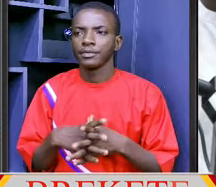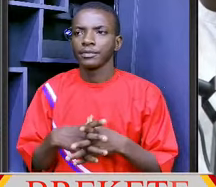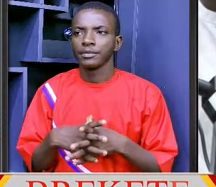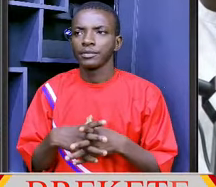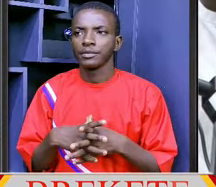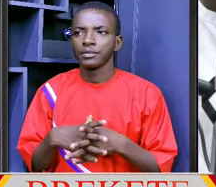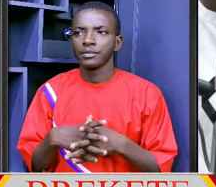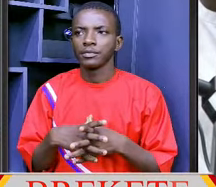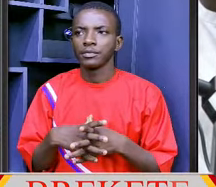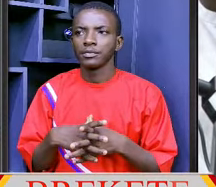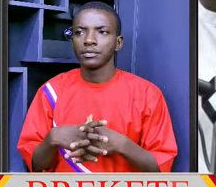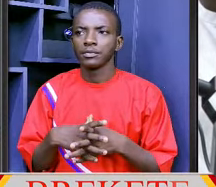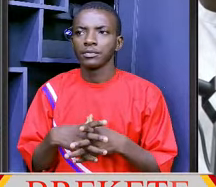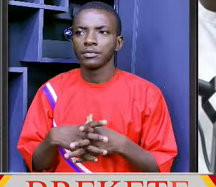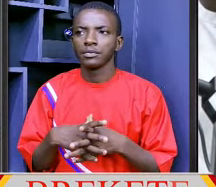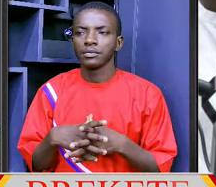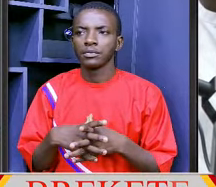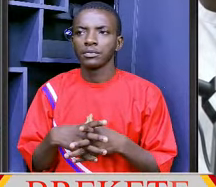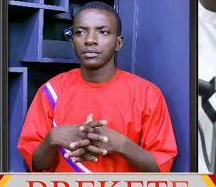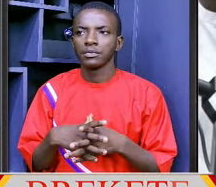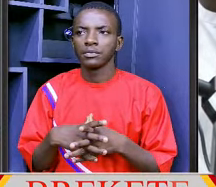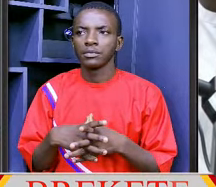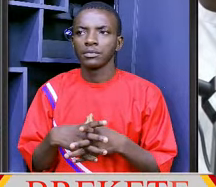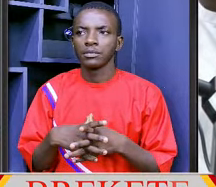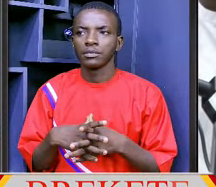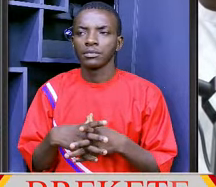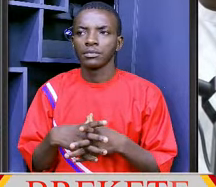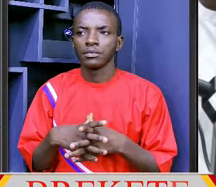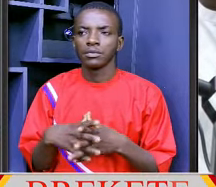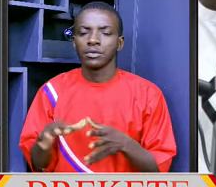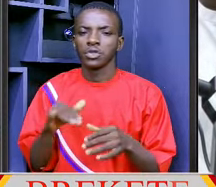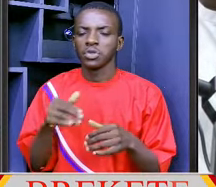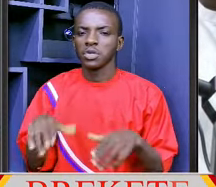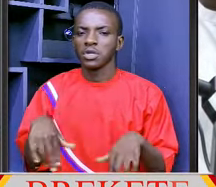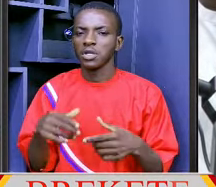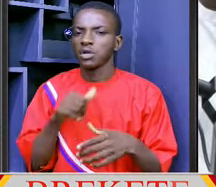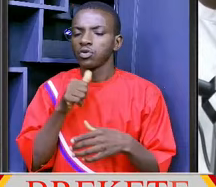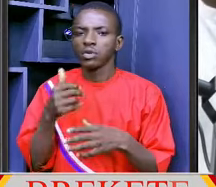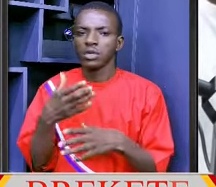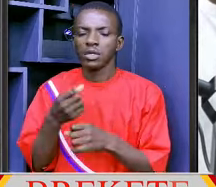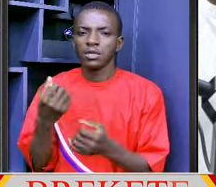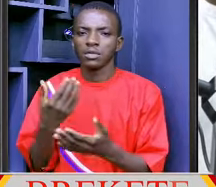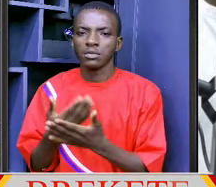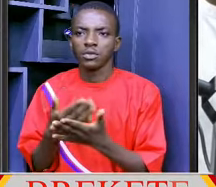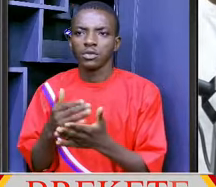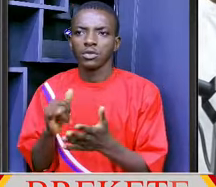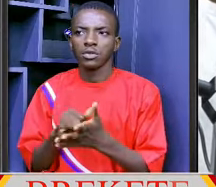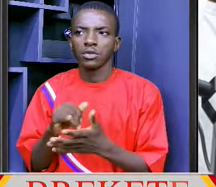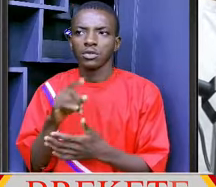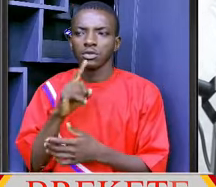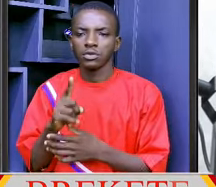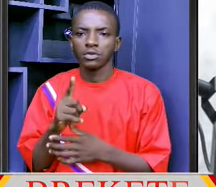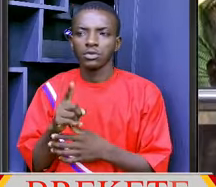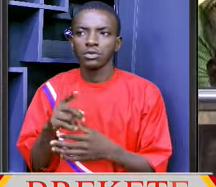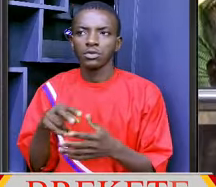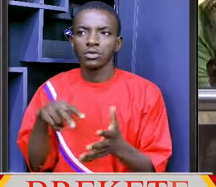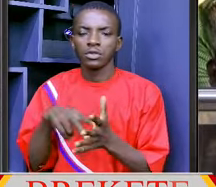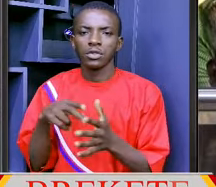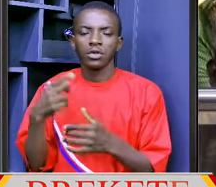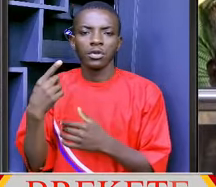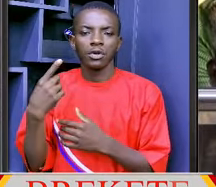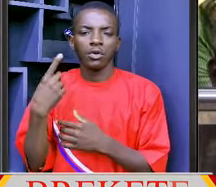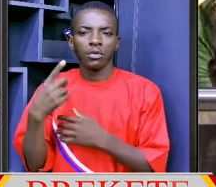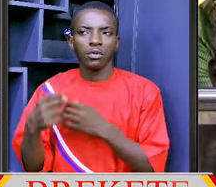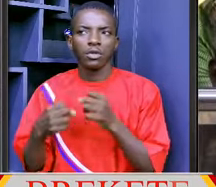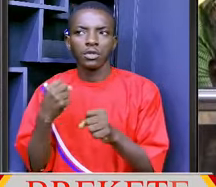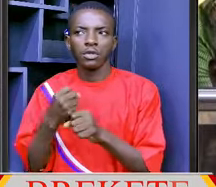So it was after the long holiday I retired from service, and by so doing, I was not getting money. Yes, that is true. I stayed almost a